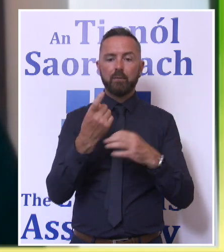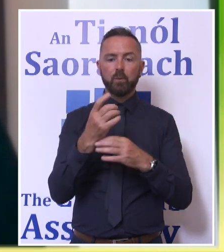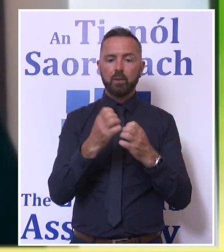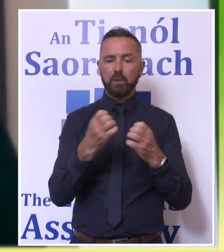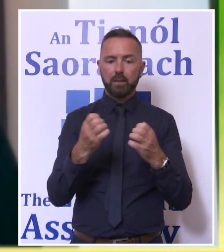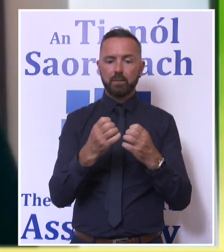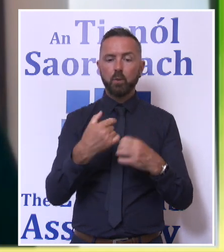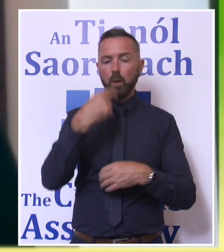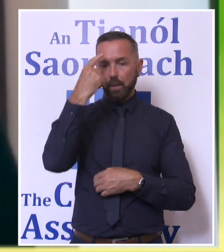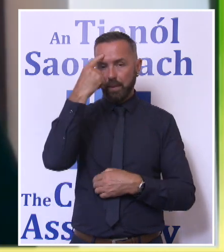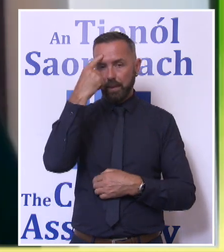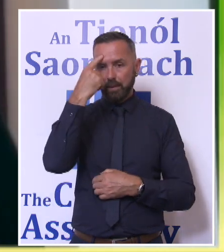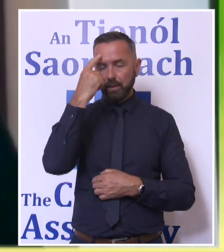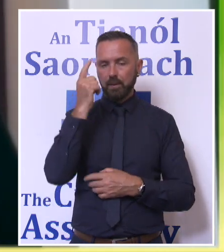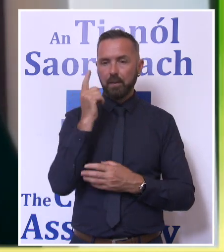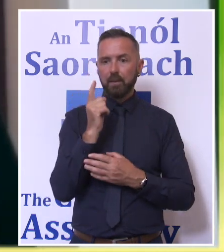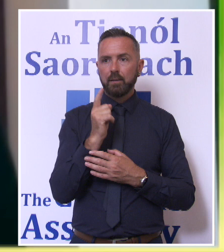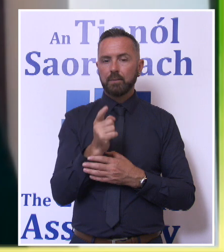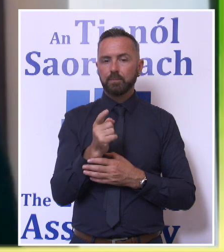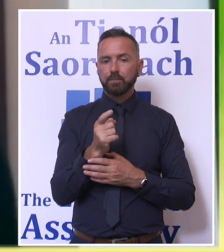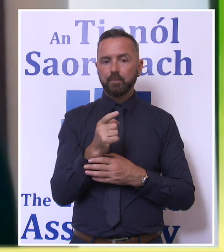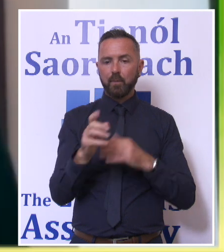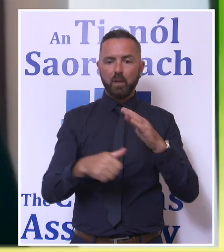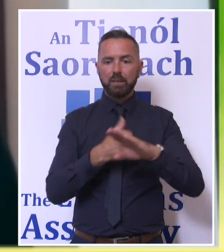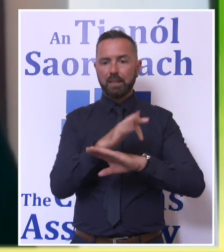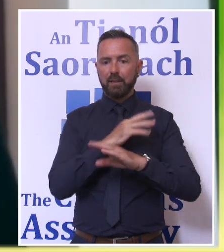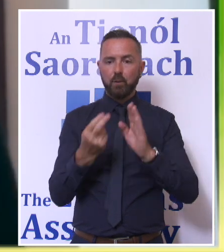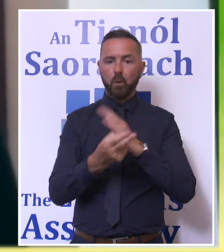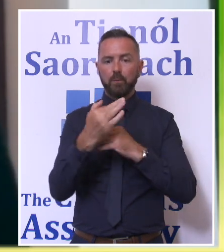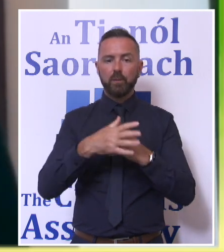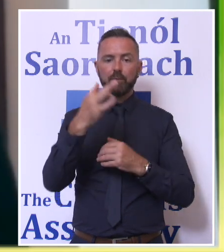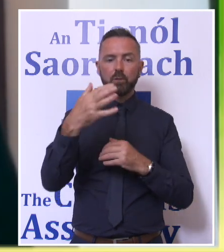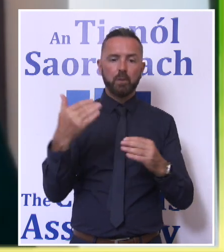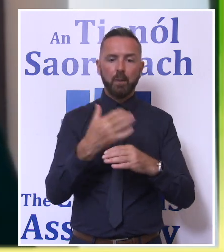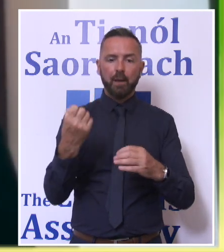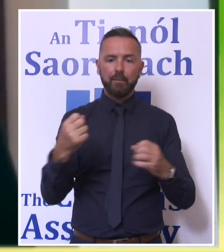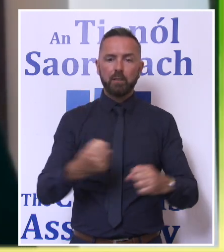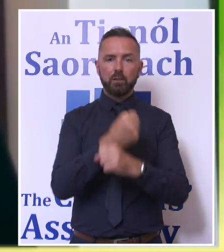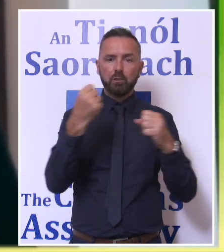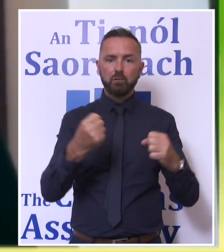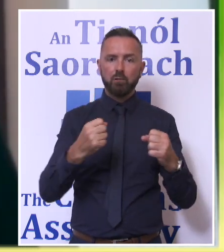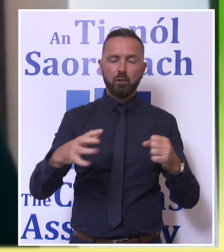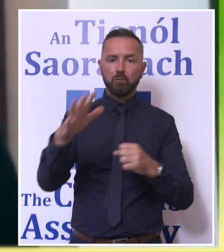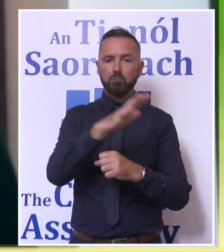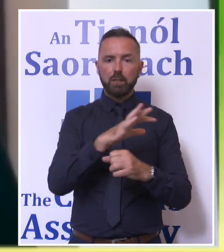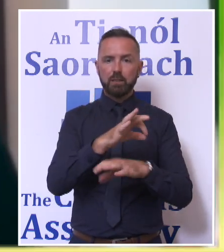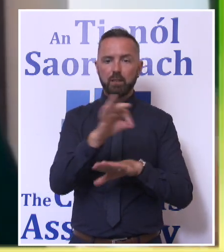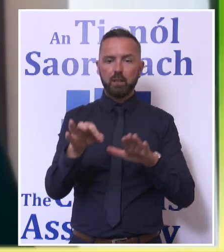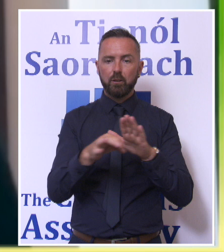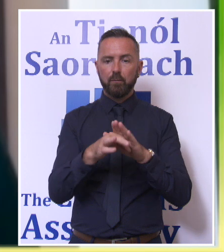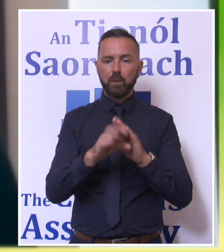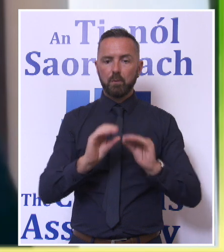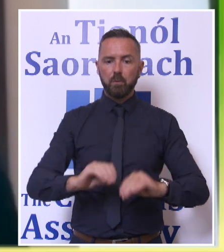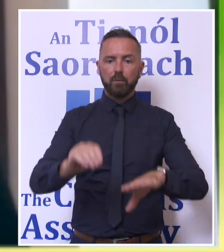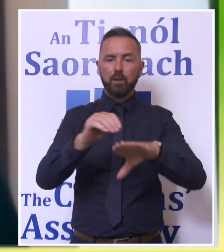else. So I think it makes you're setting yourself up for the future by having strong city regional governments, I think, going forward. And the last